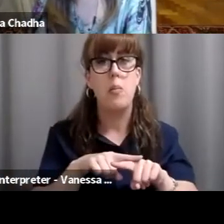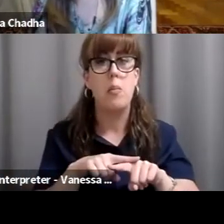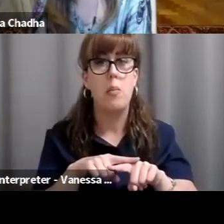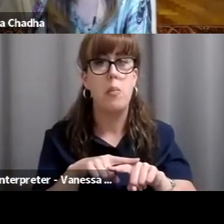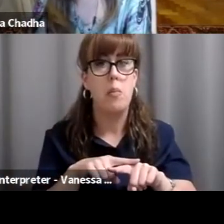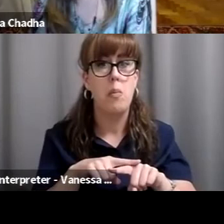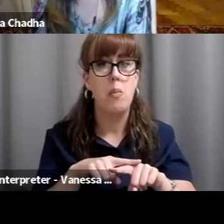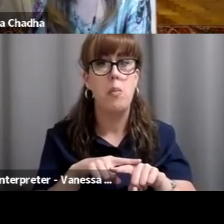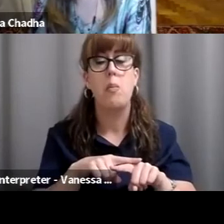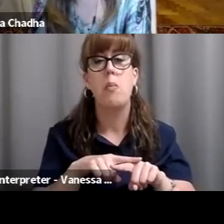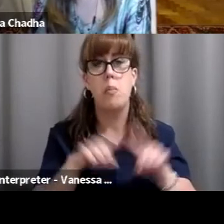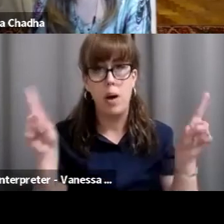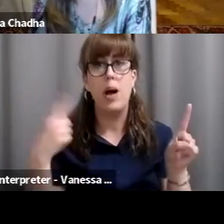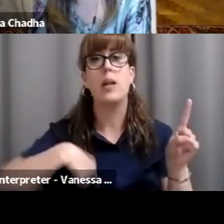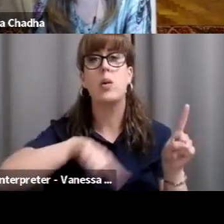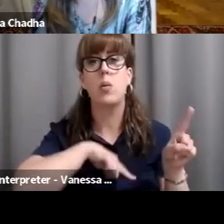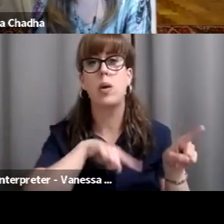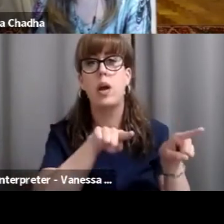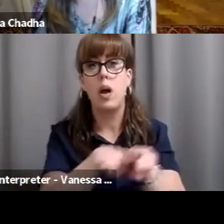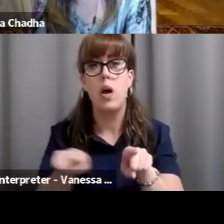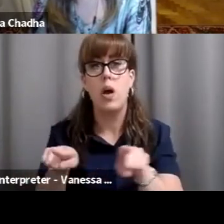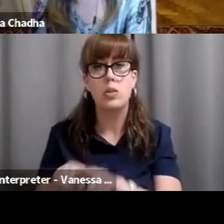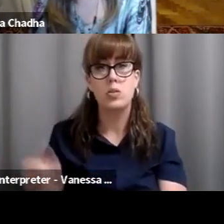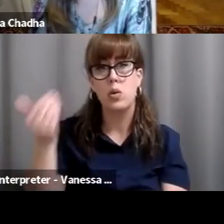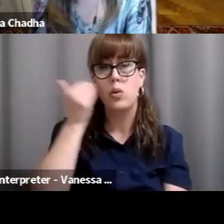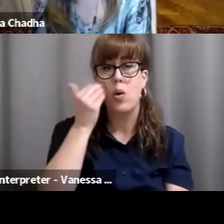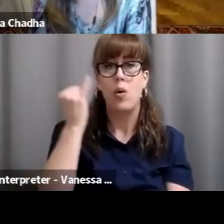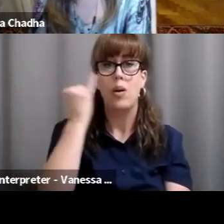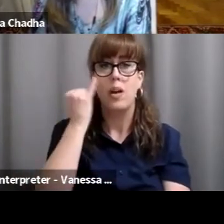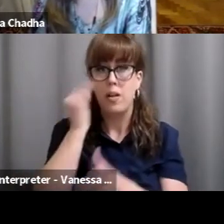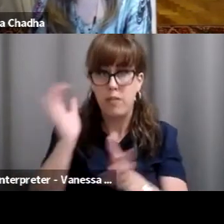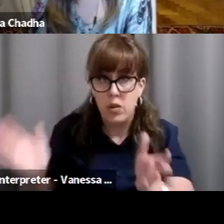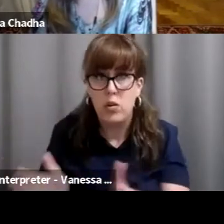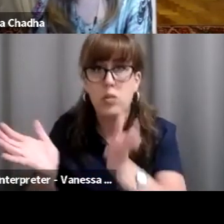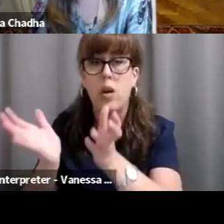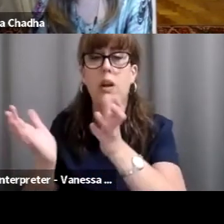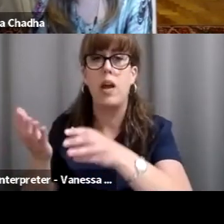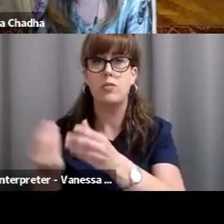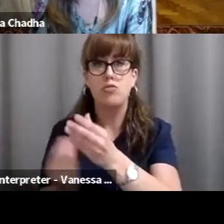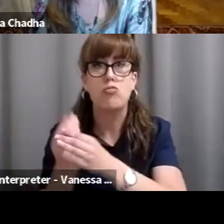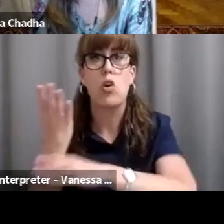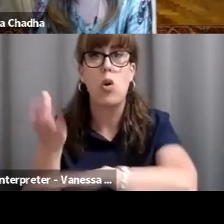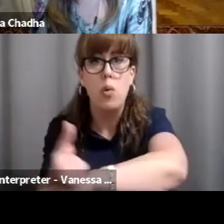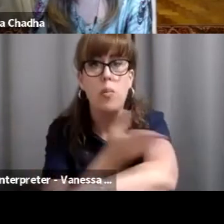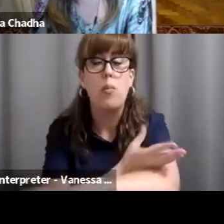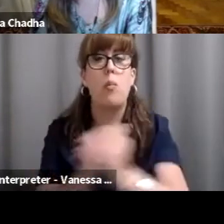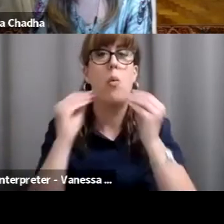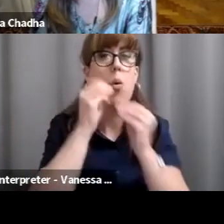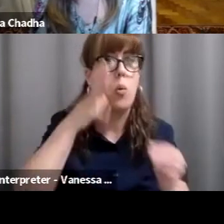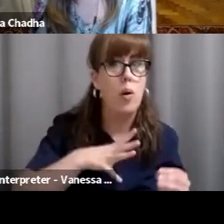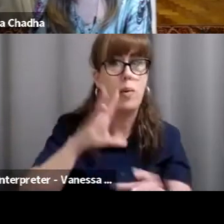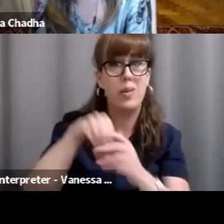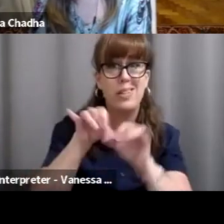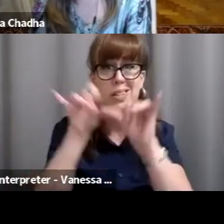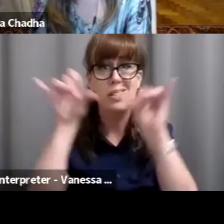you grow more women right from the time of hiring into the system,